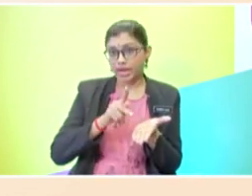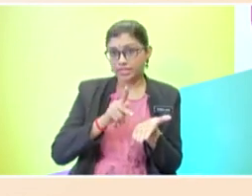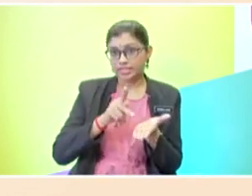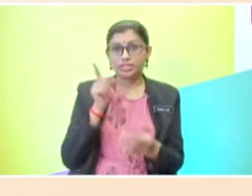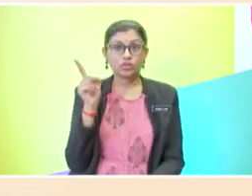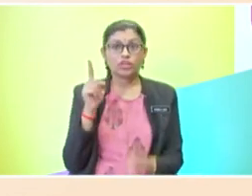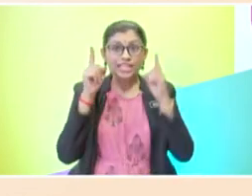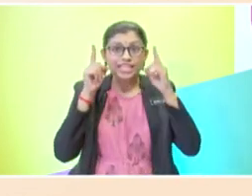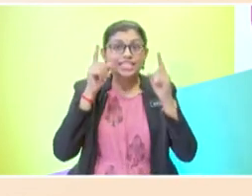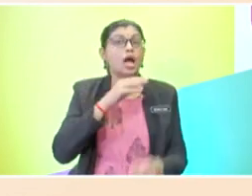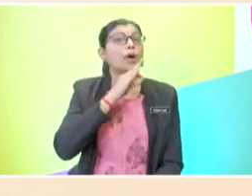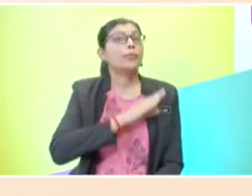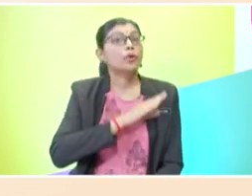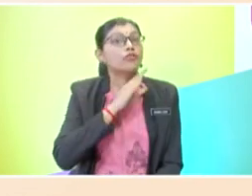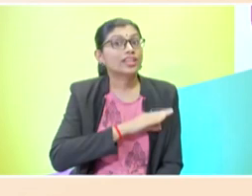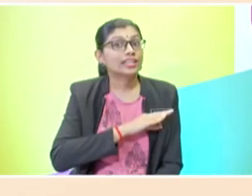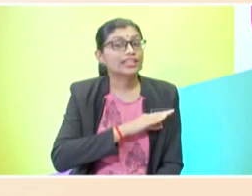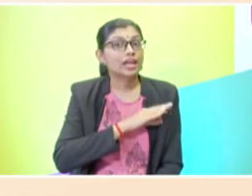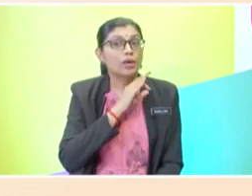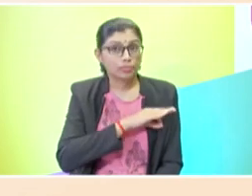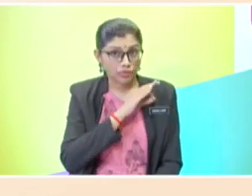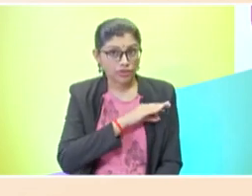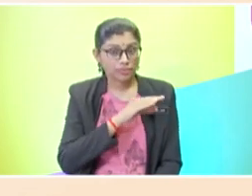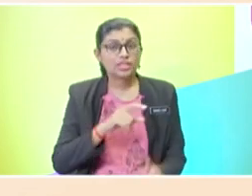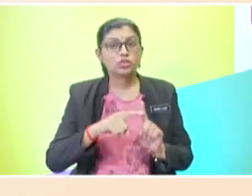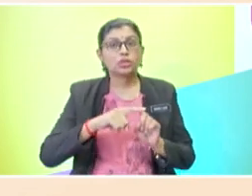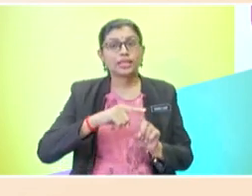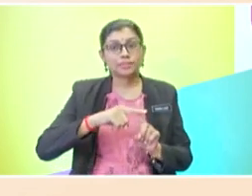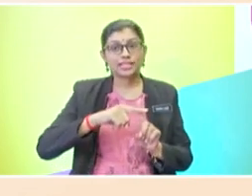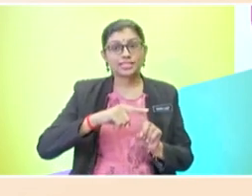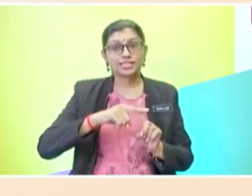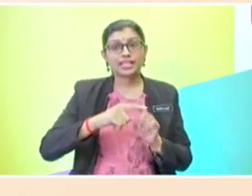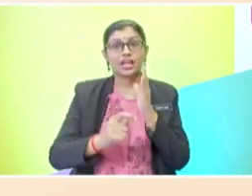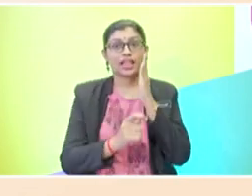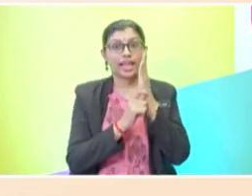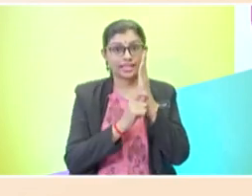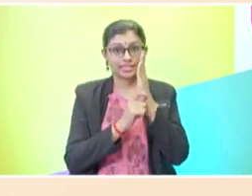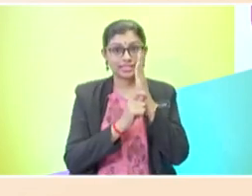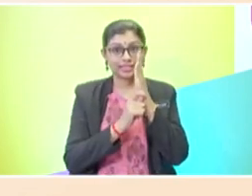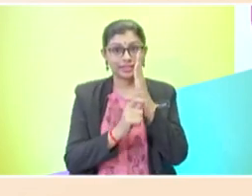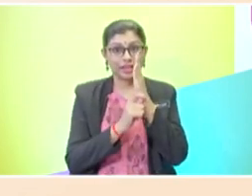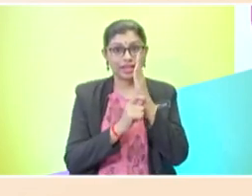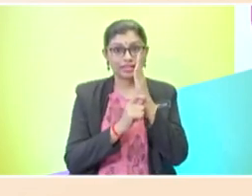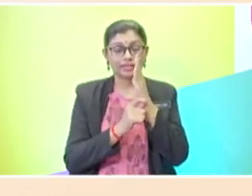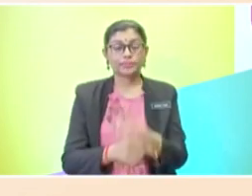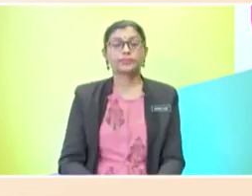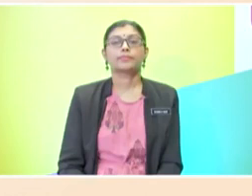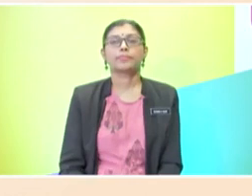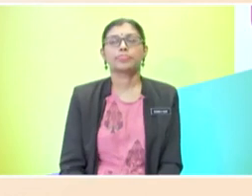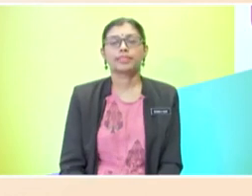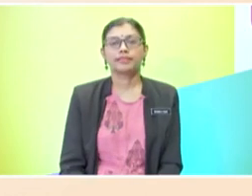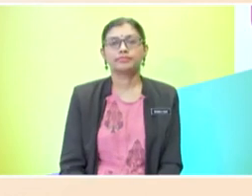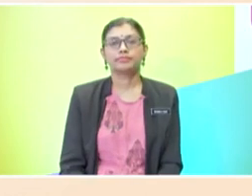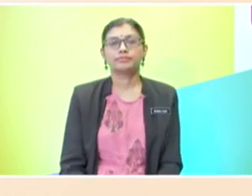Teacher Kala has mentioned earlier, the cost price is 2,300. If I want to sell it with a profit of 500 ringgit, I have to add that. So